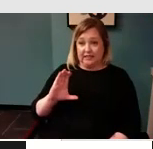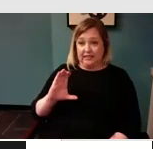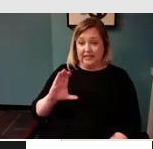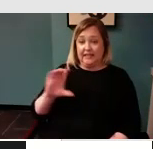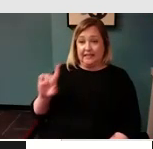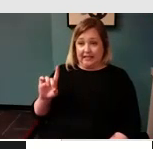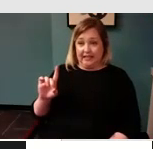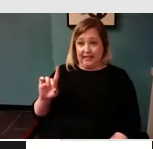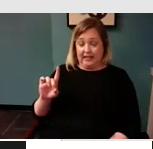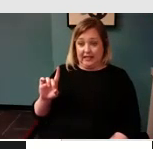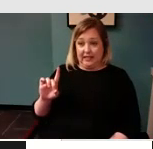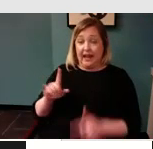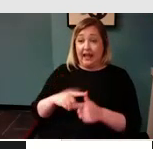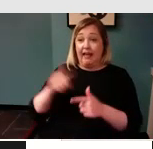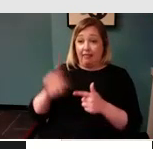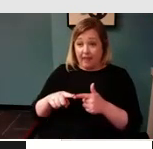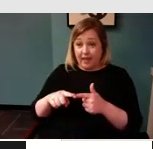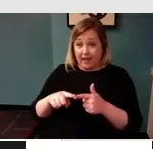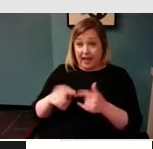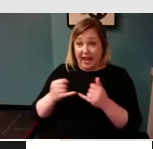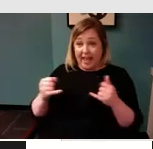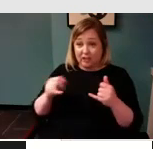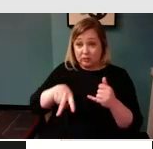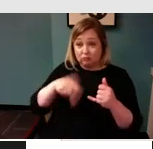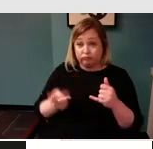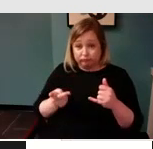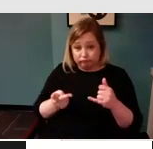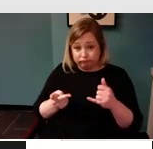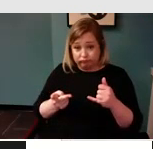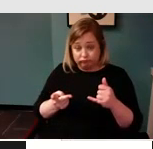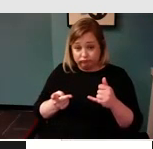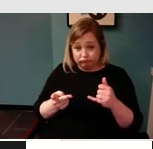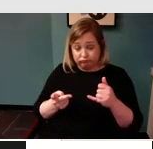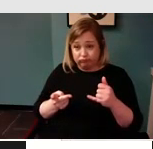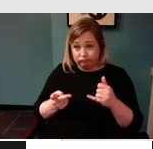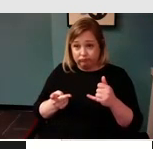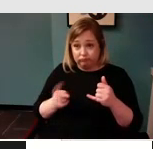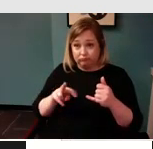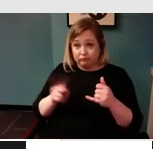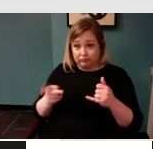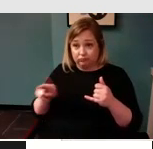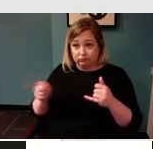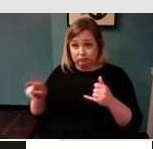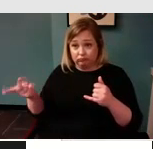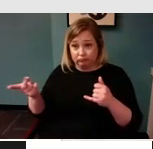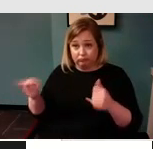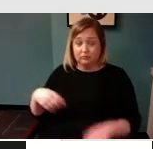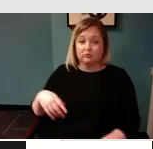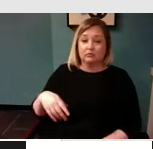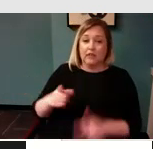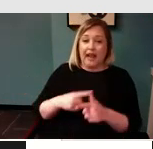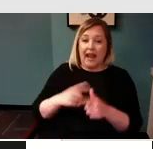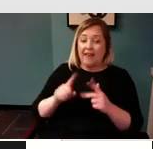A, B, E, F, C, D, right? All the reversed edges. And then we are going to start off with the same ordering.